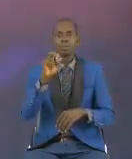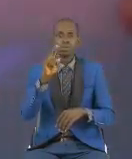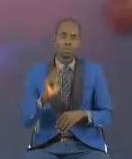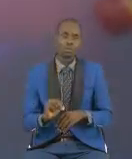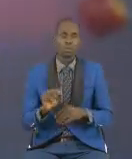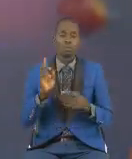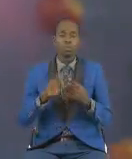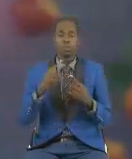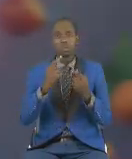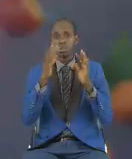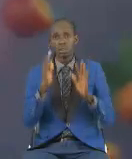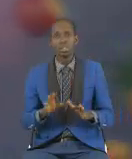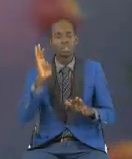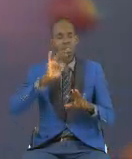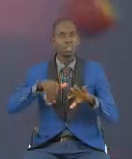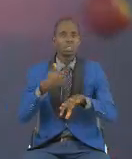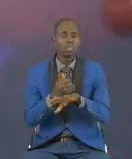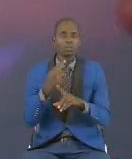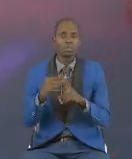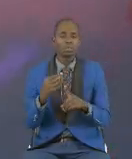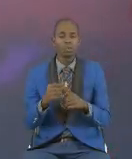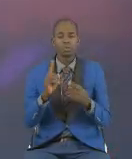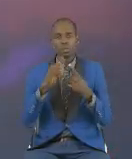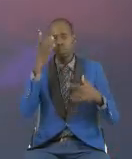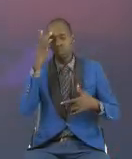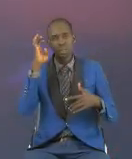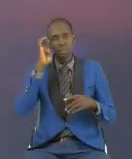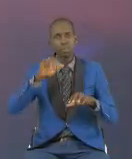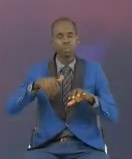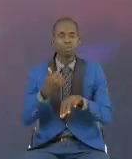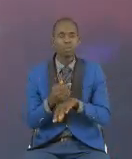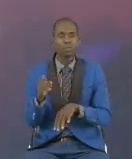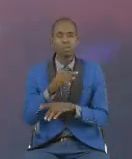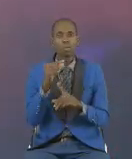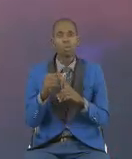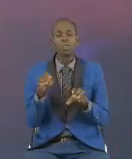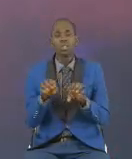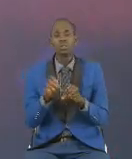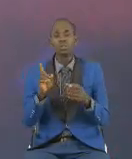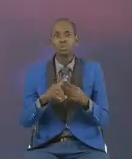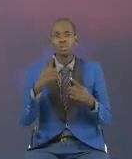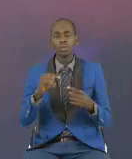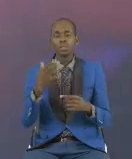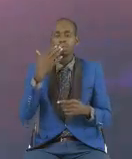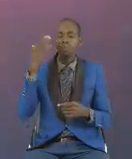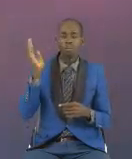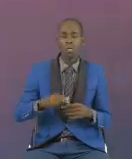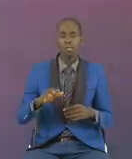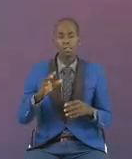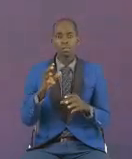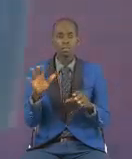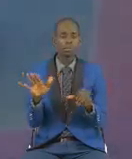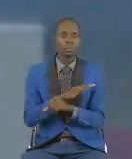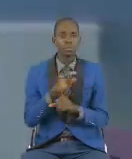confirmed their word. To the sick, he confirmed their word. And to the demon possessed, having spirit of divination, he confirmed the